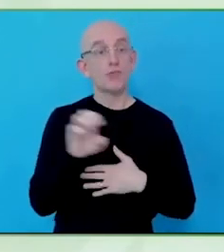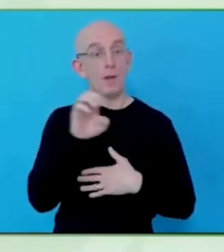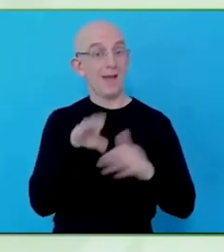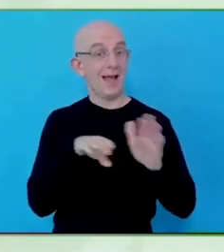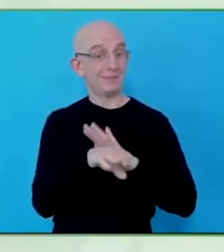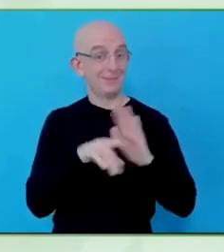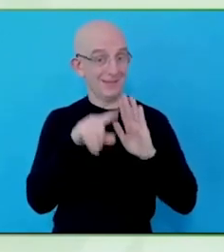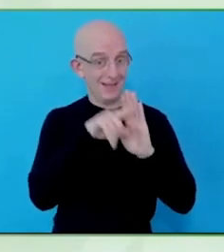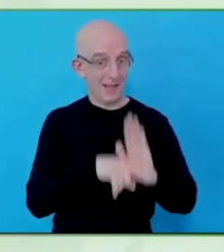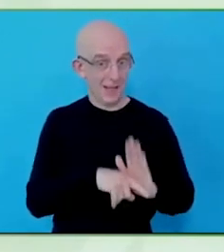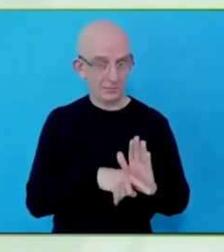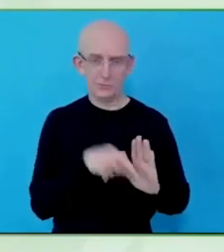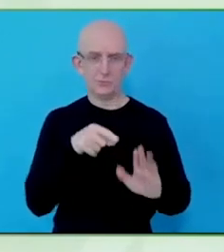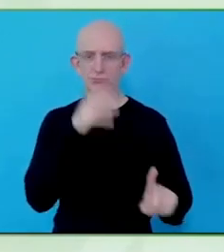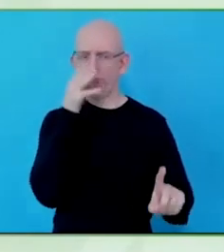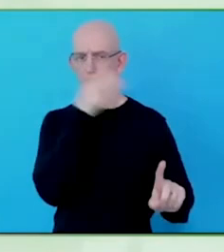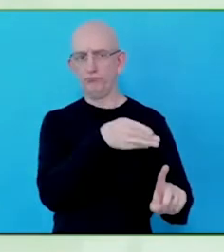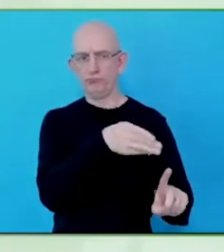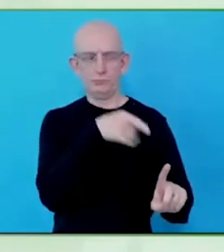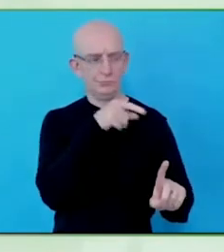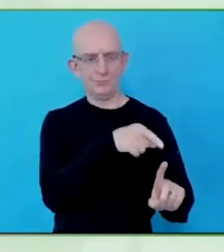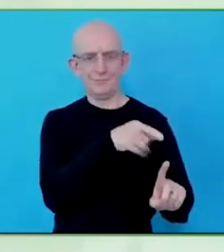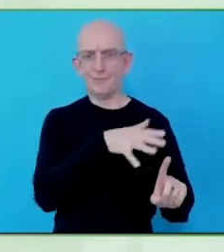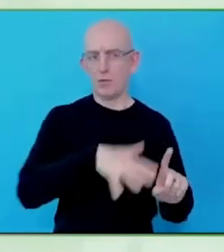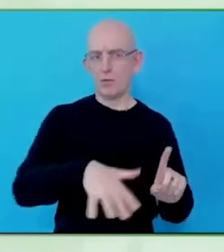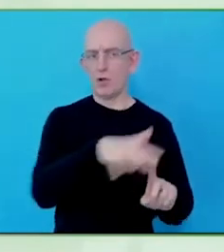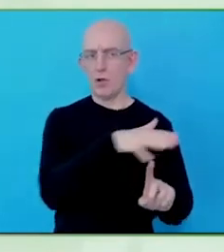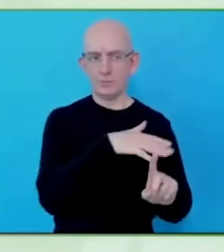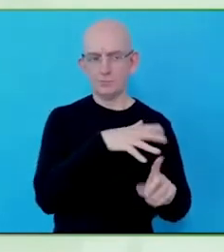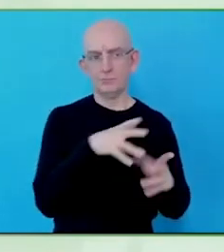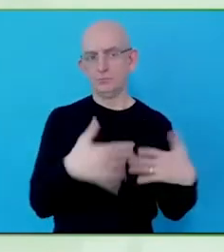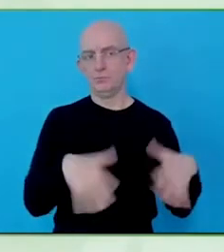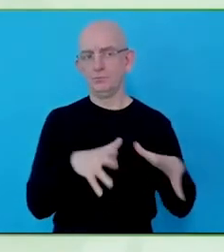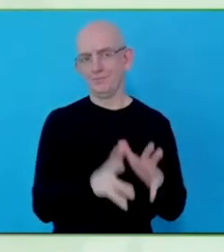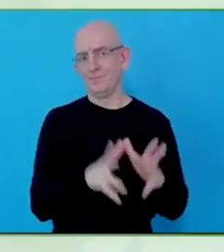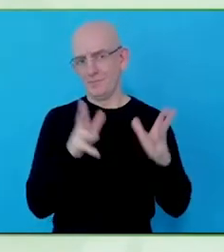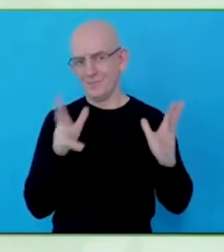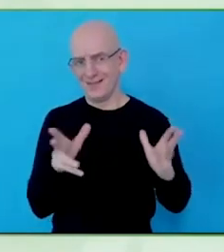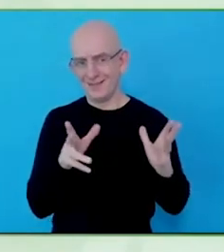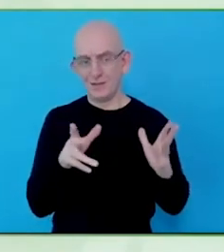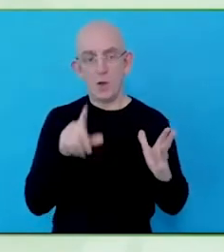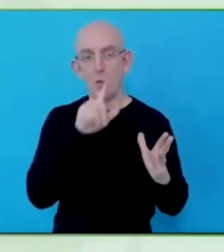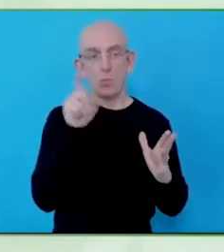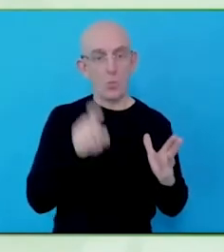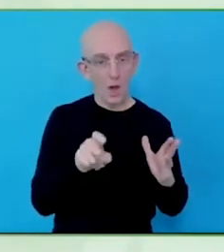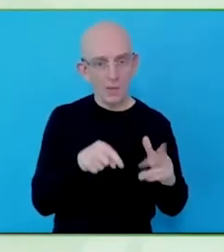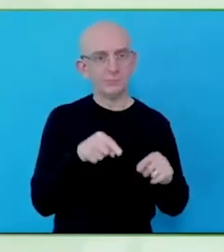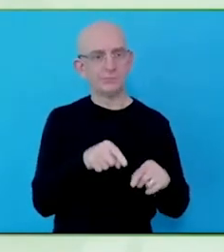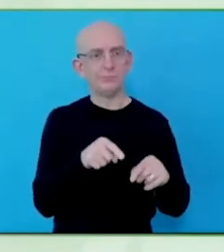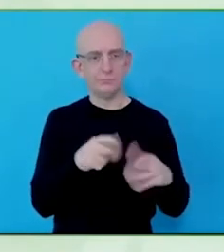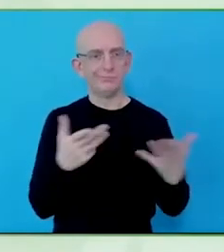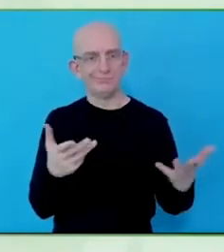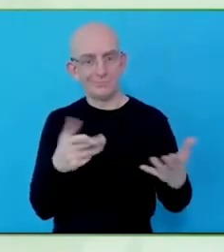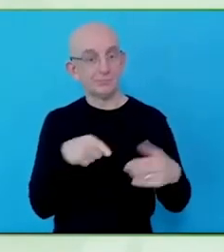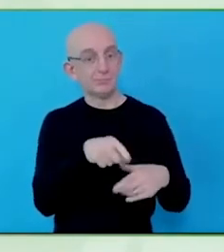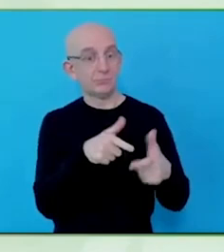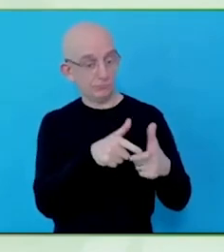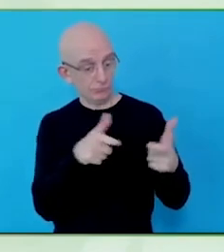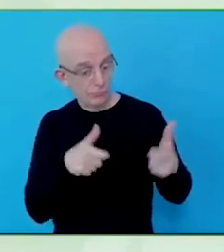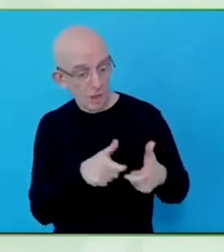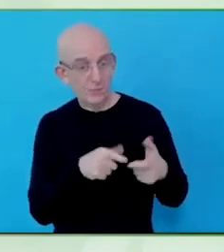accessibility requirements. That is a very powerful regulation, so that will ensure that all the ICT devices